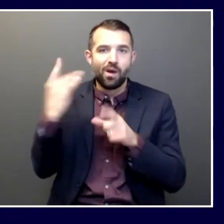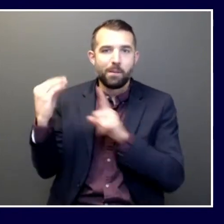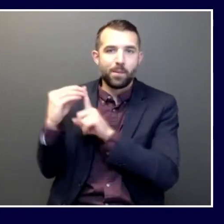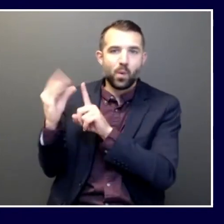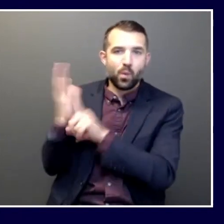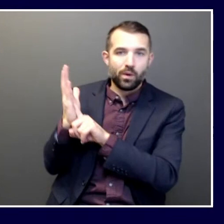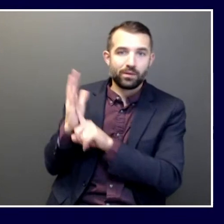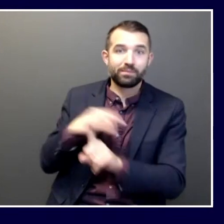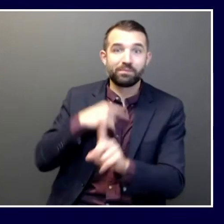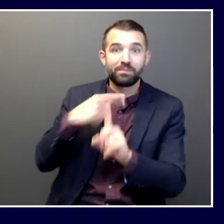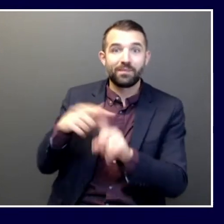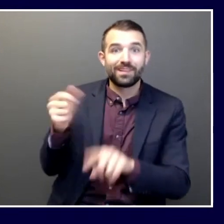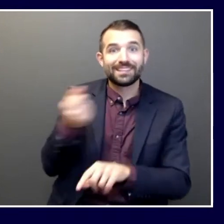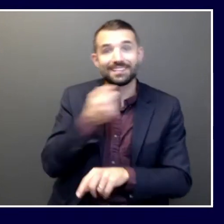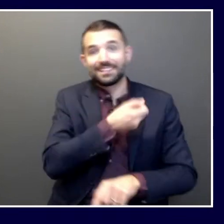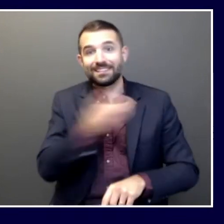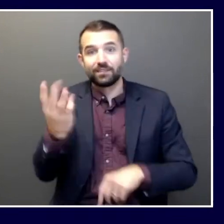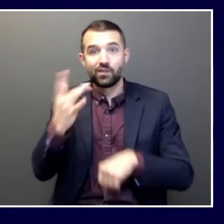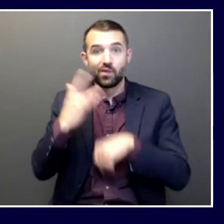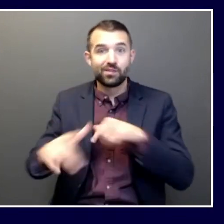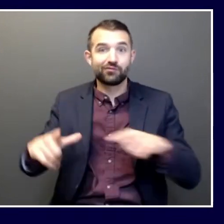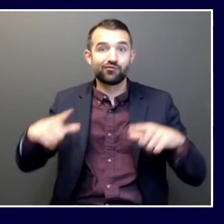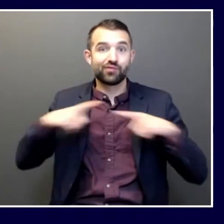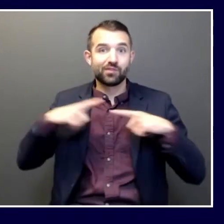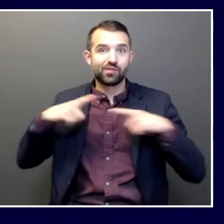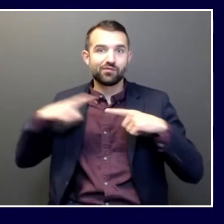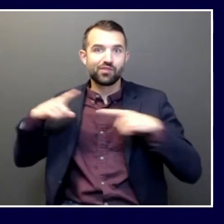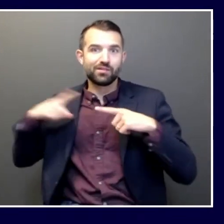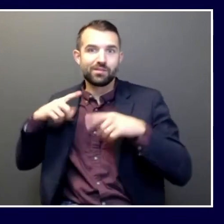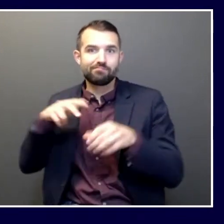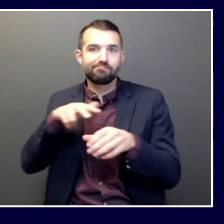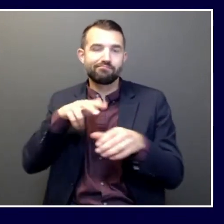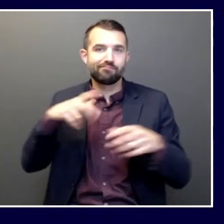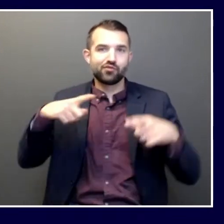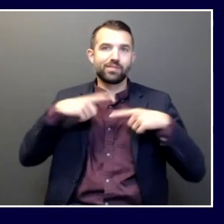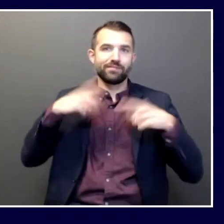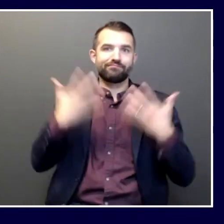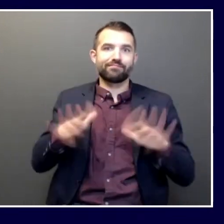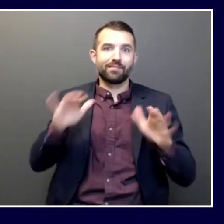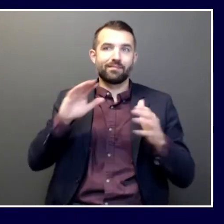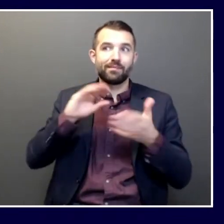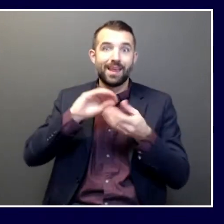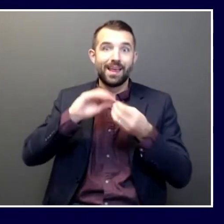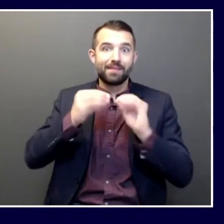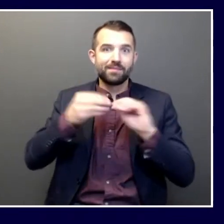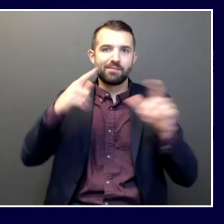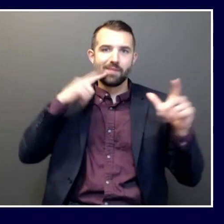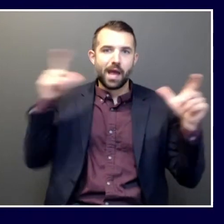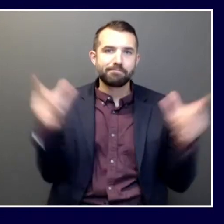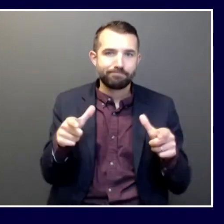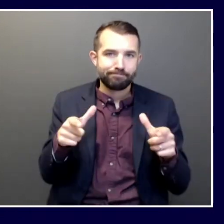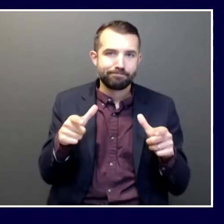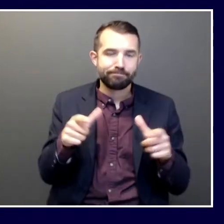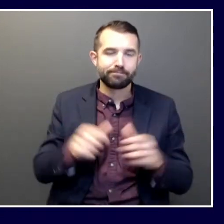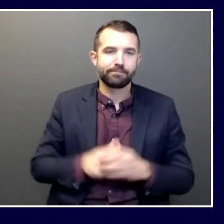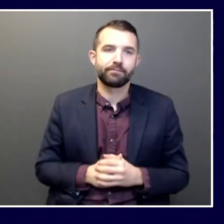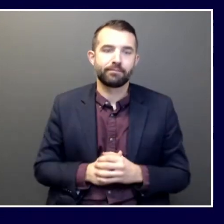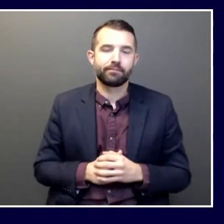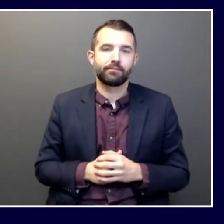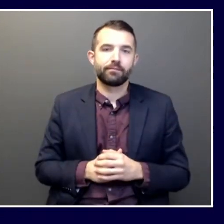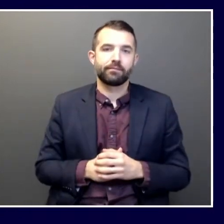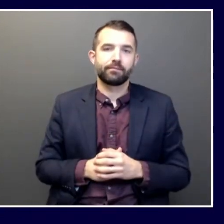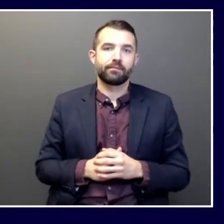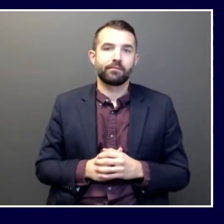had this kind of impact. But we're excited by the fact that we have seen the rates of vaccination among our healthcare workers rise. We